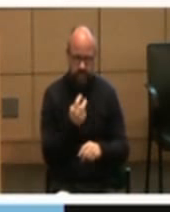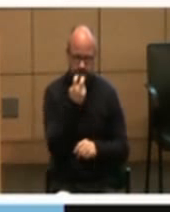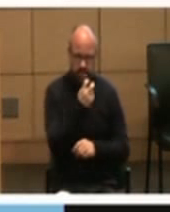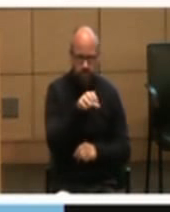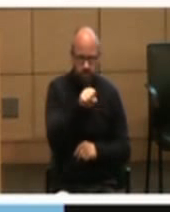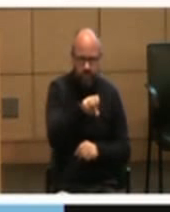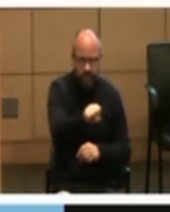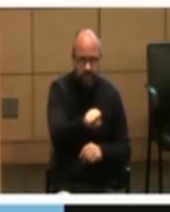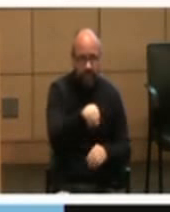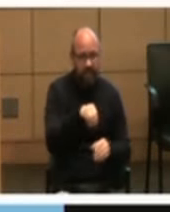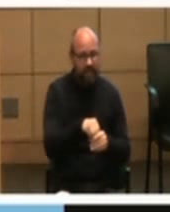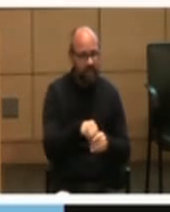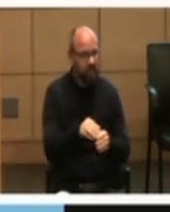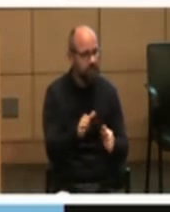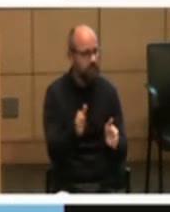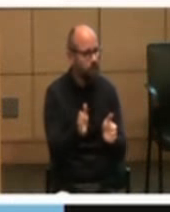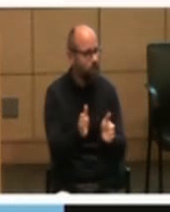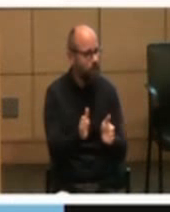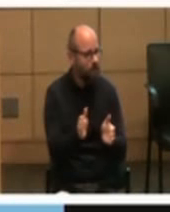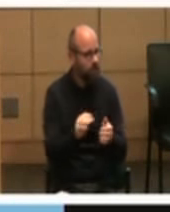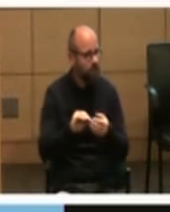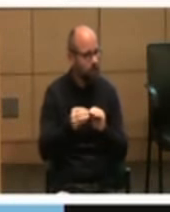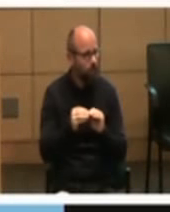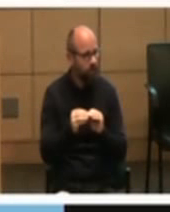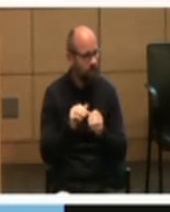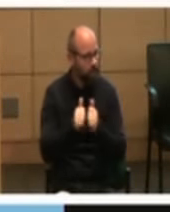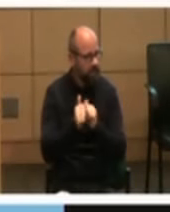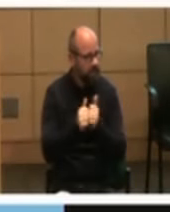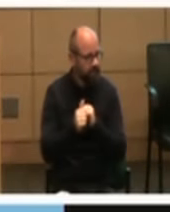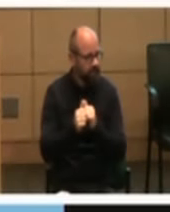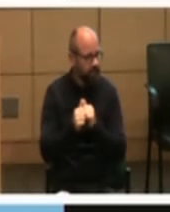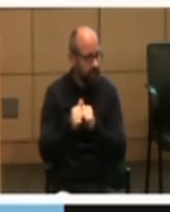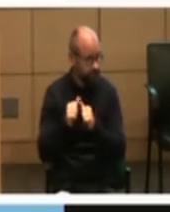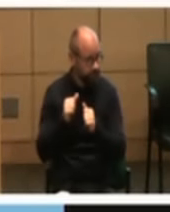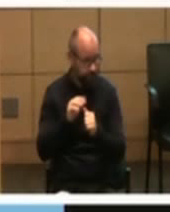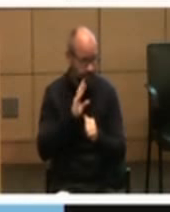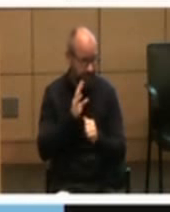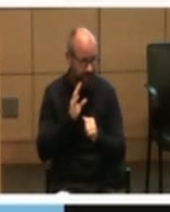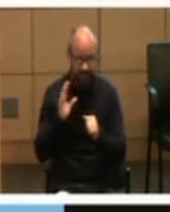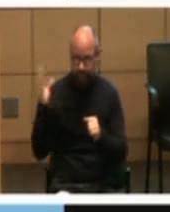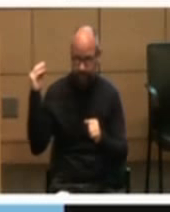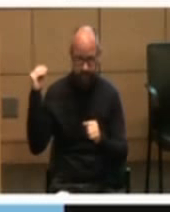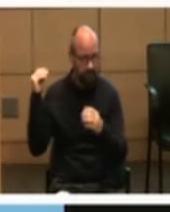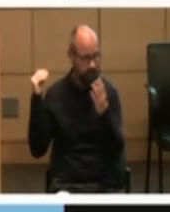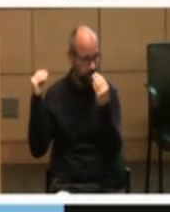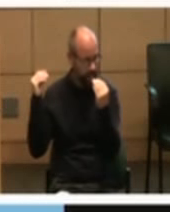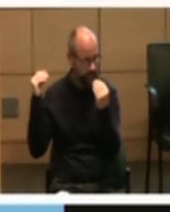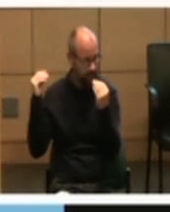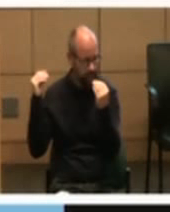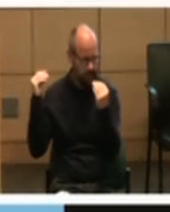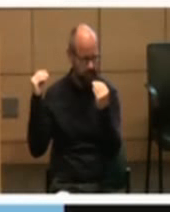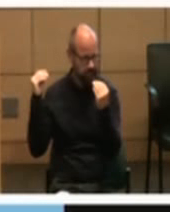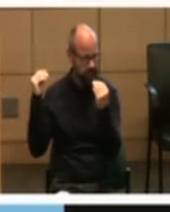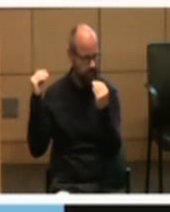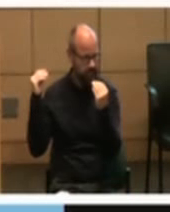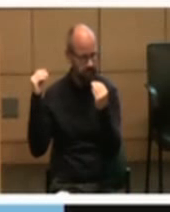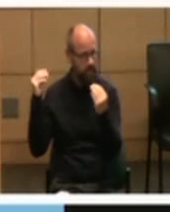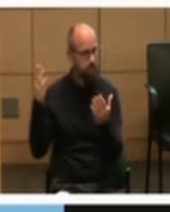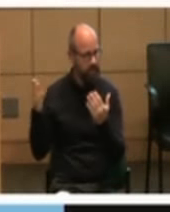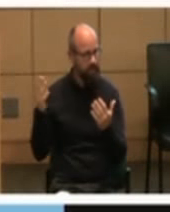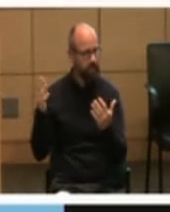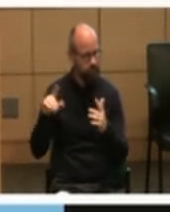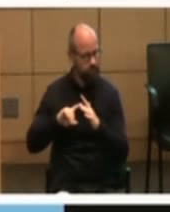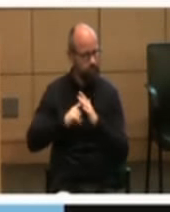presence of a small number of competing talkers, so that two-talker speech, for instance, we might be able to really kind of start looking